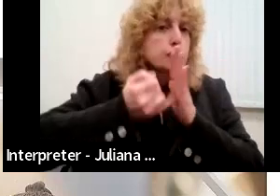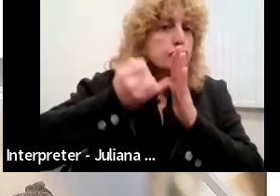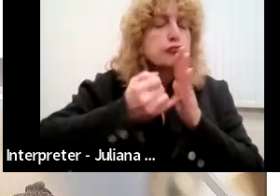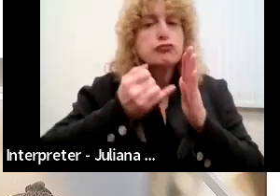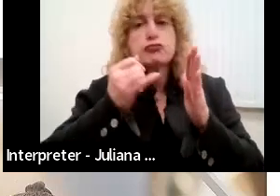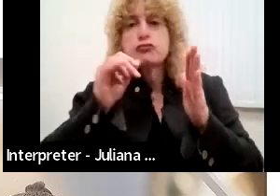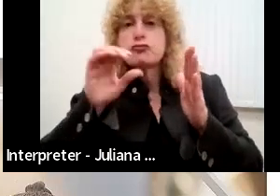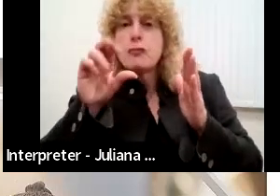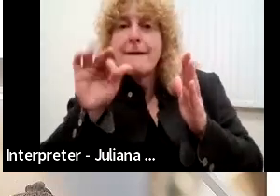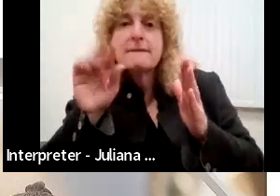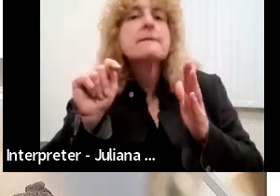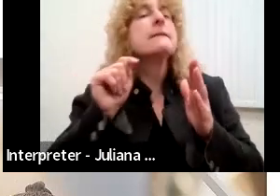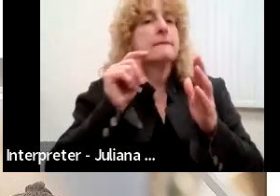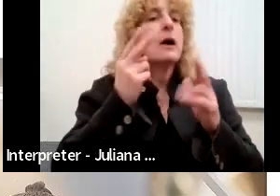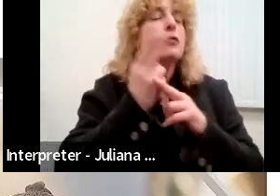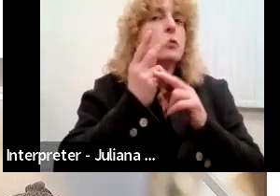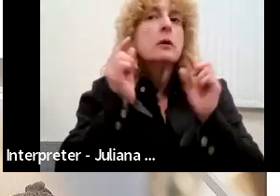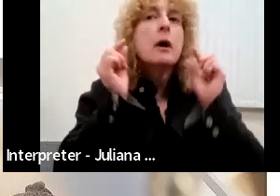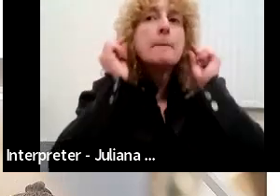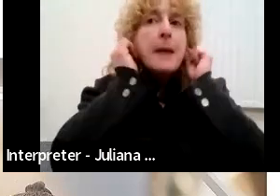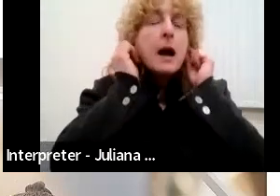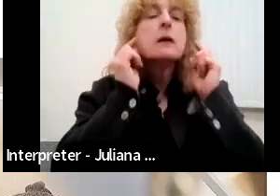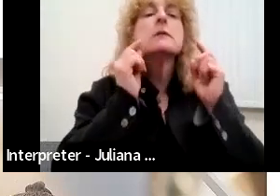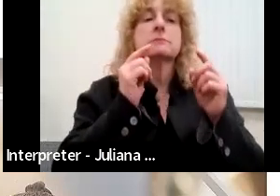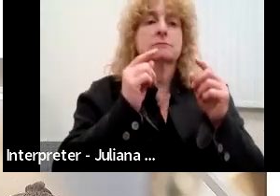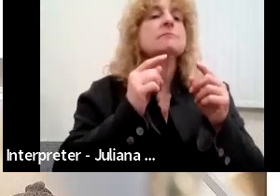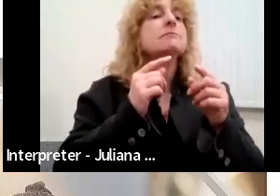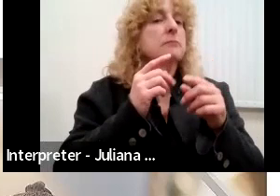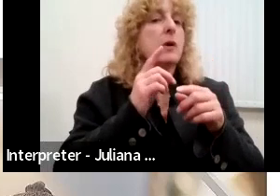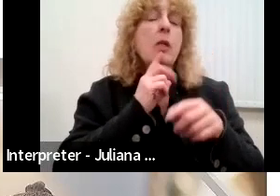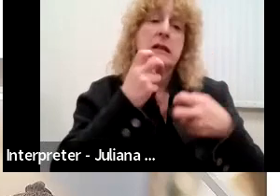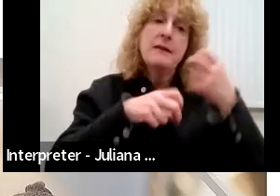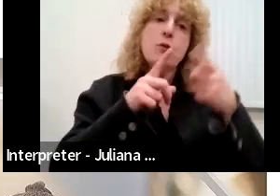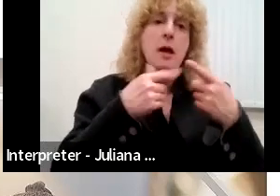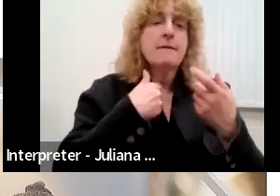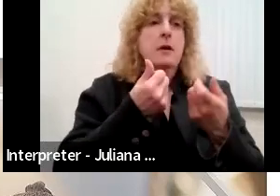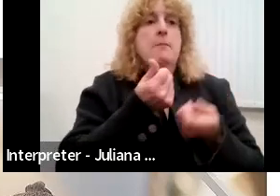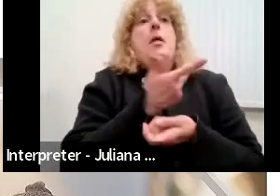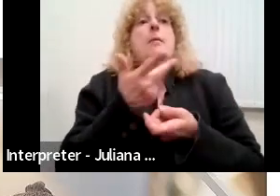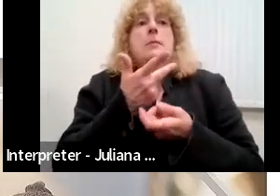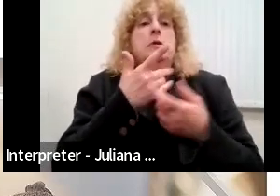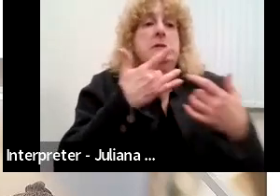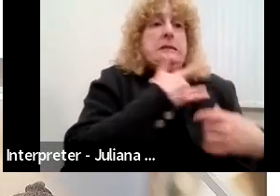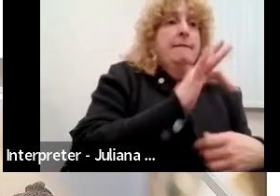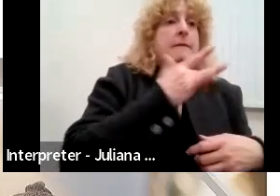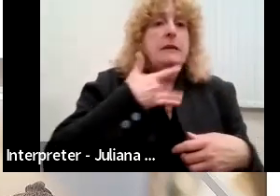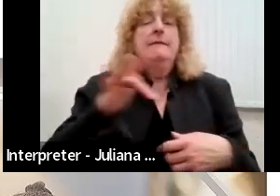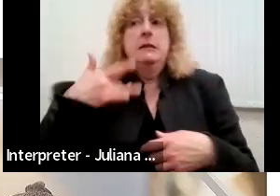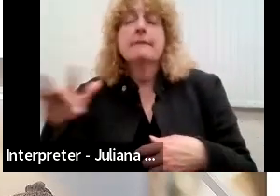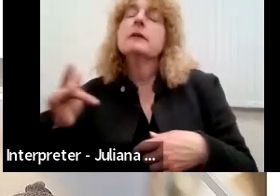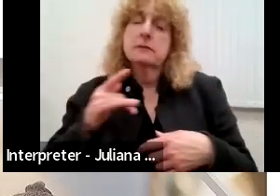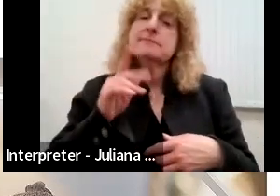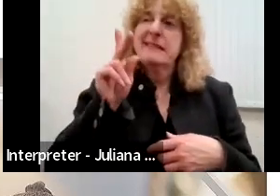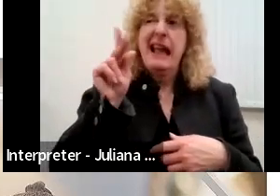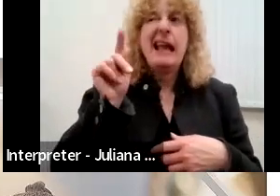is tough when you have multiple sensitivities. Katie says, I agree. Yeah. It is.